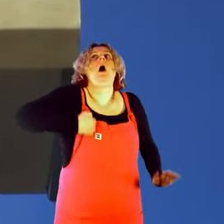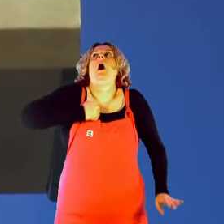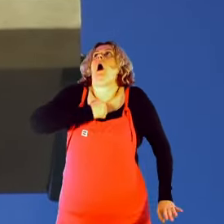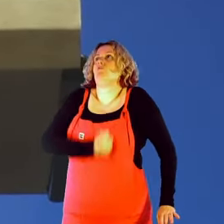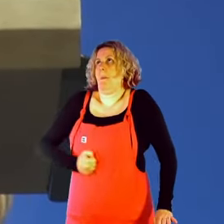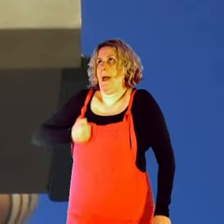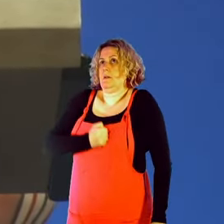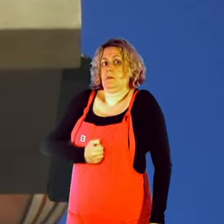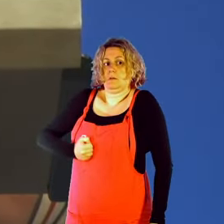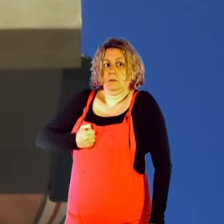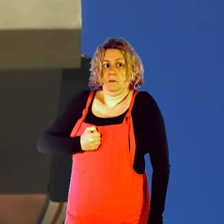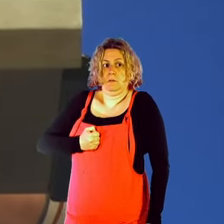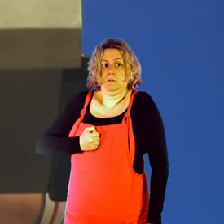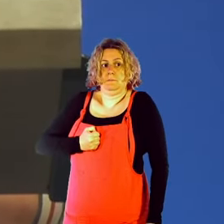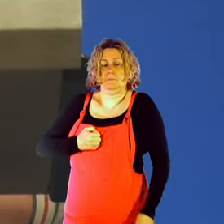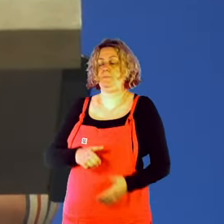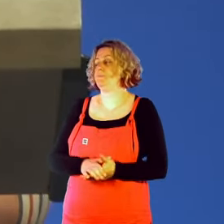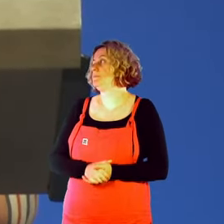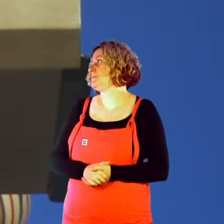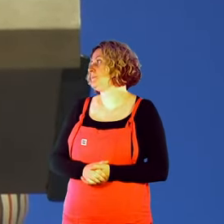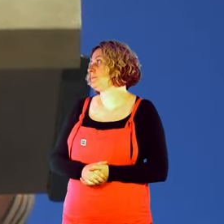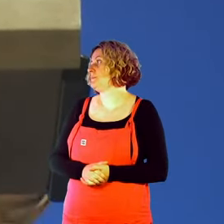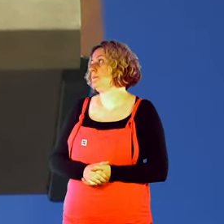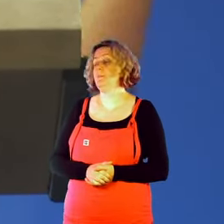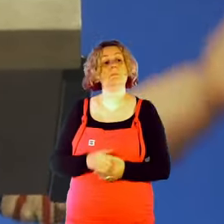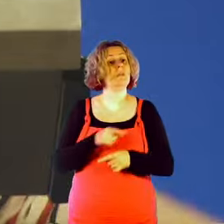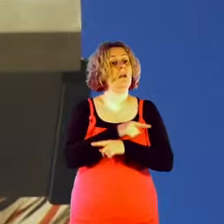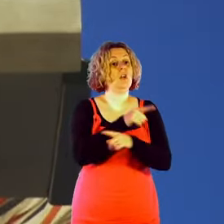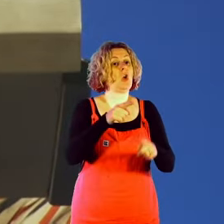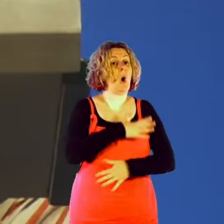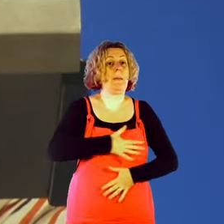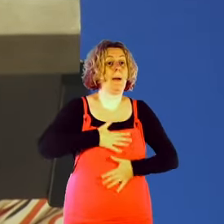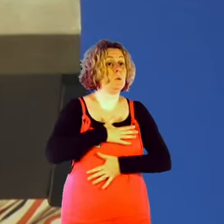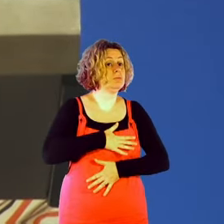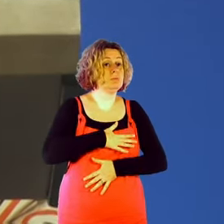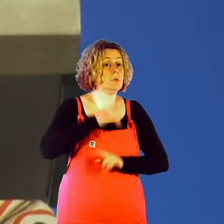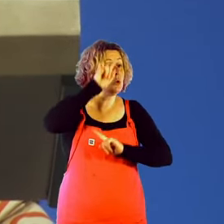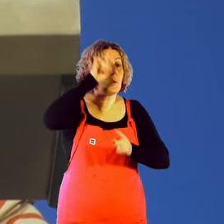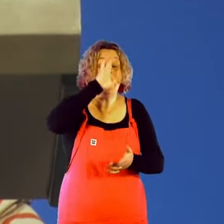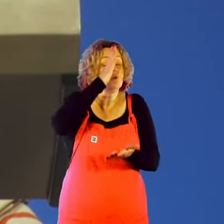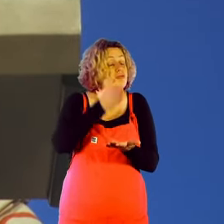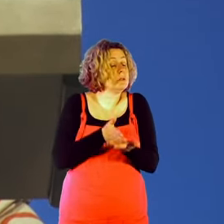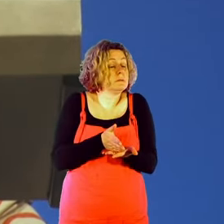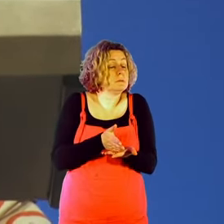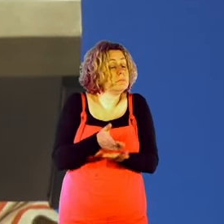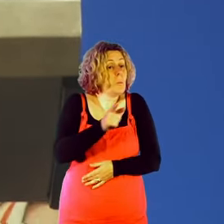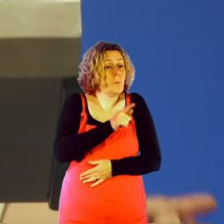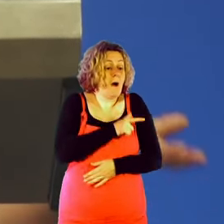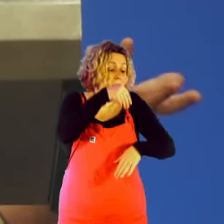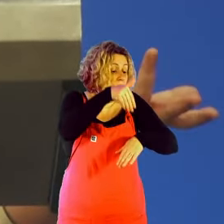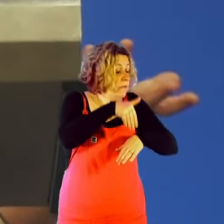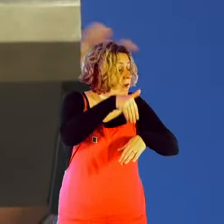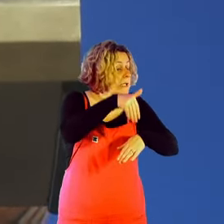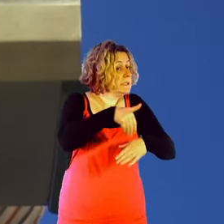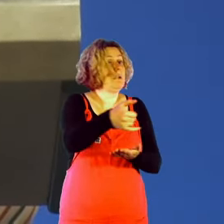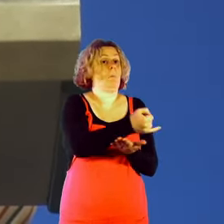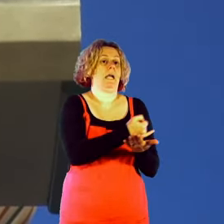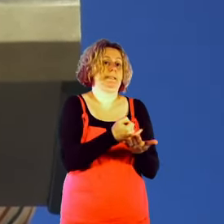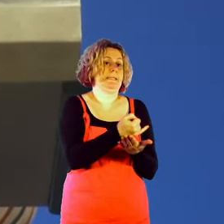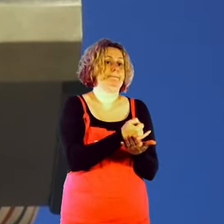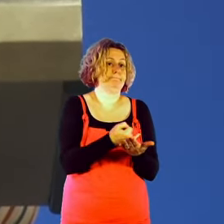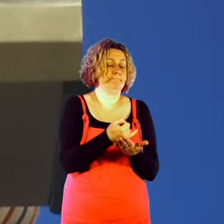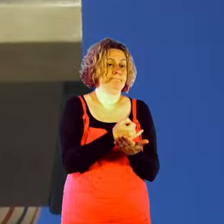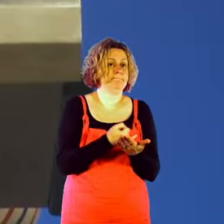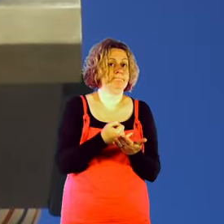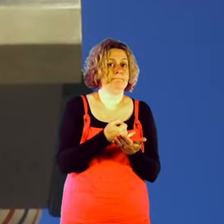your emotions. Your emotions are as much affected by sin as every other part of you. So what could you do